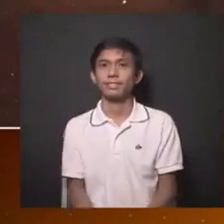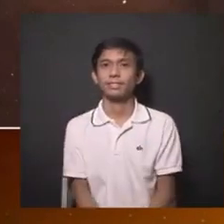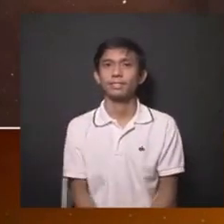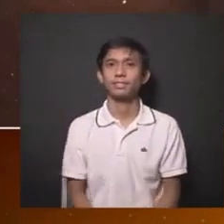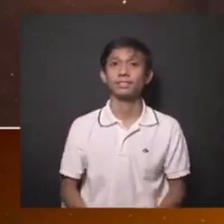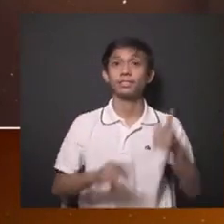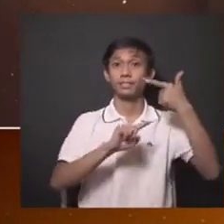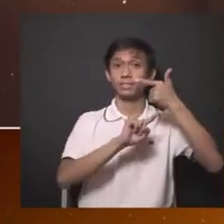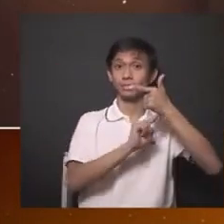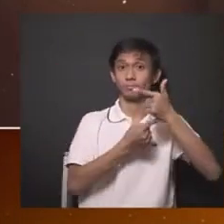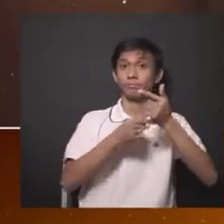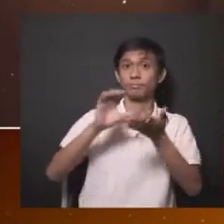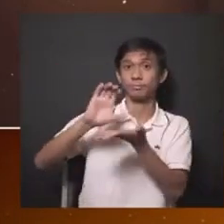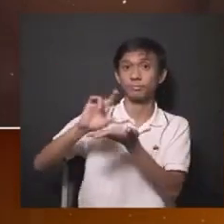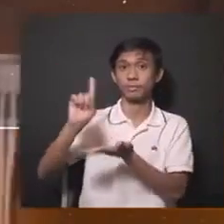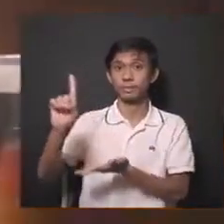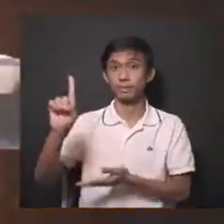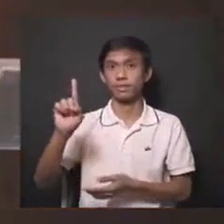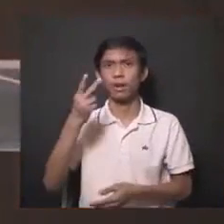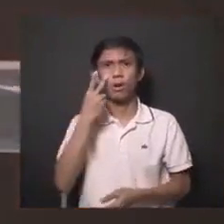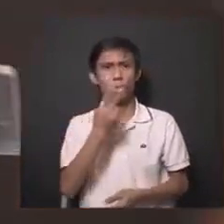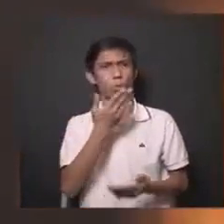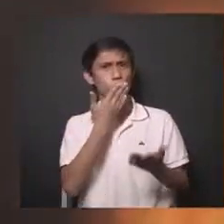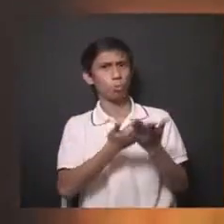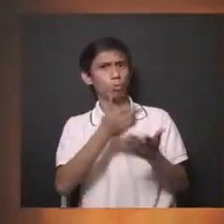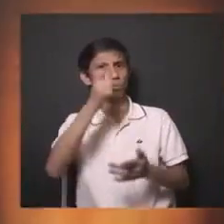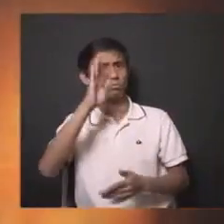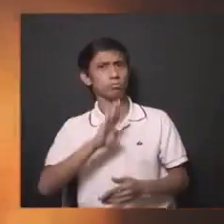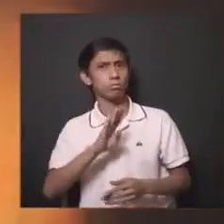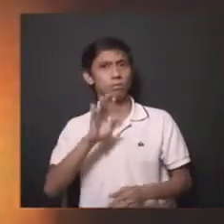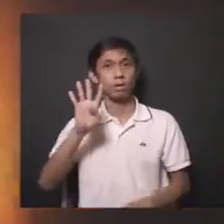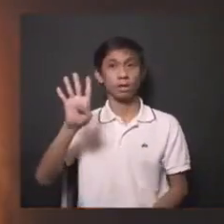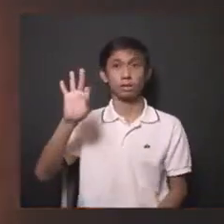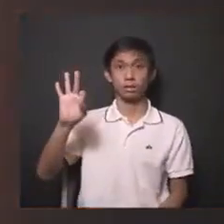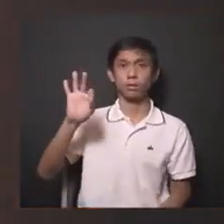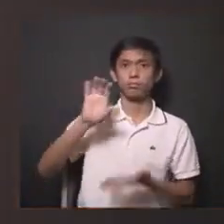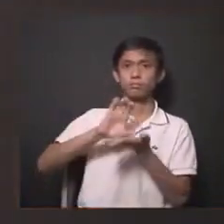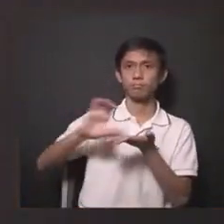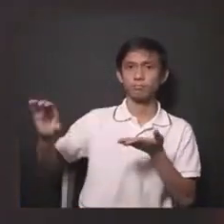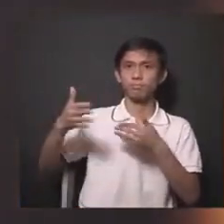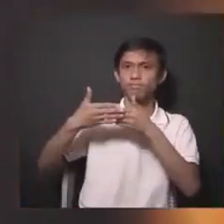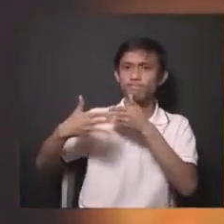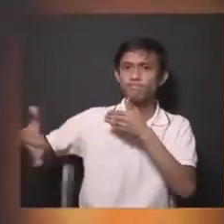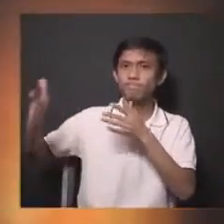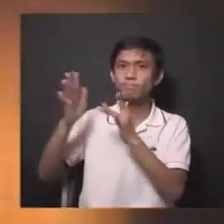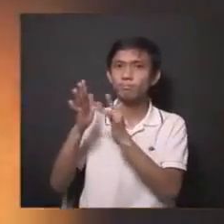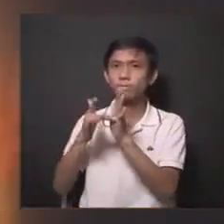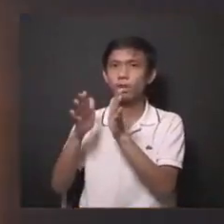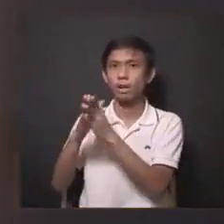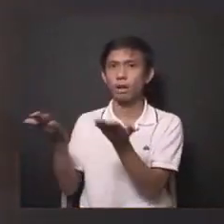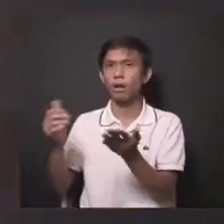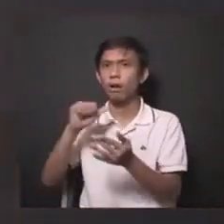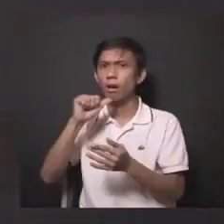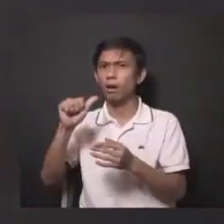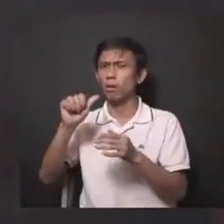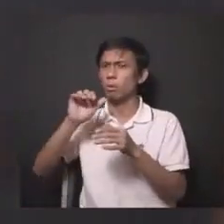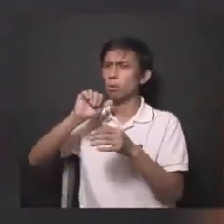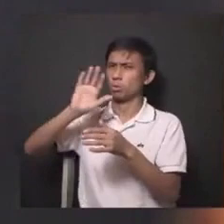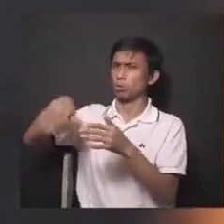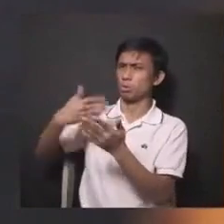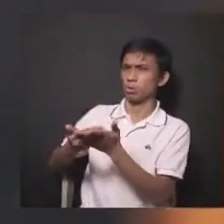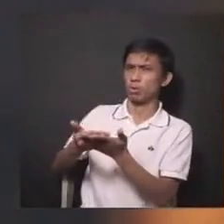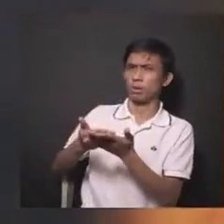was good. But then in 49 chapters later, not everything was good. You saw this. There was murder. There was